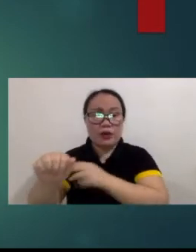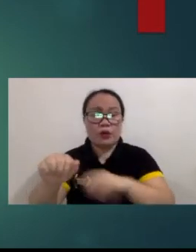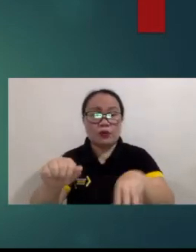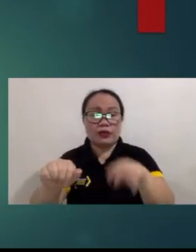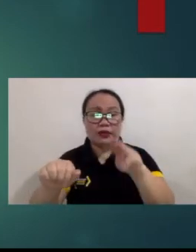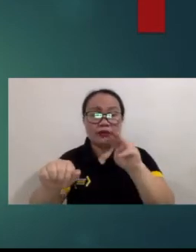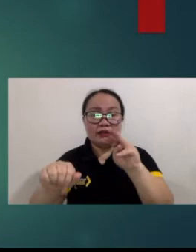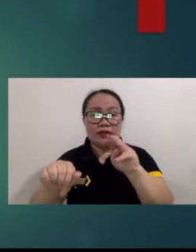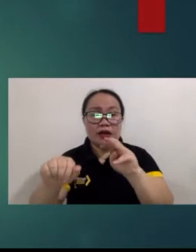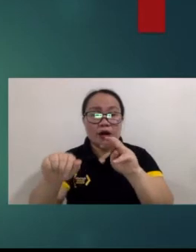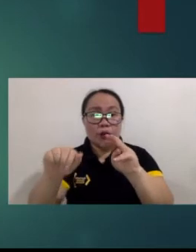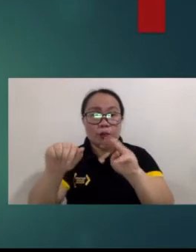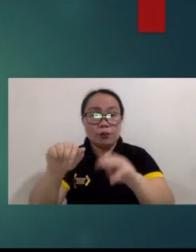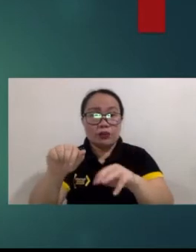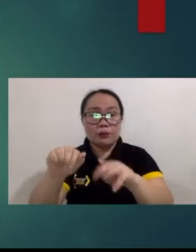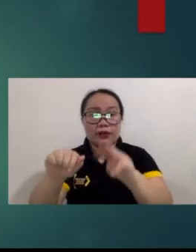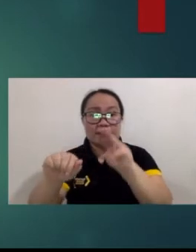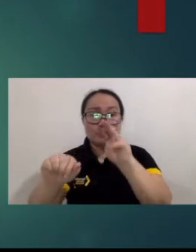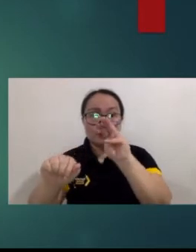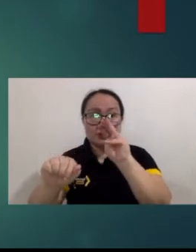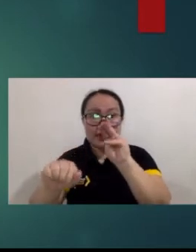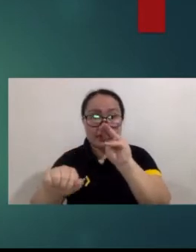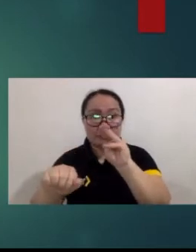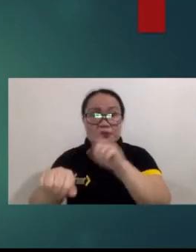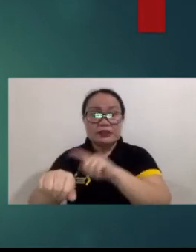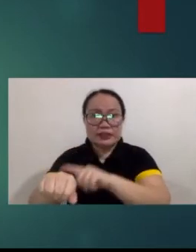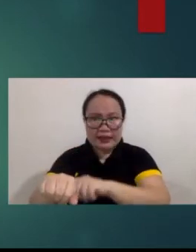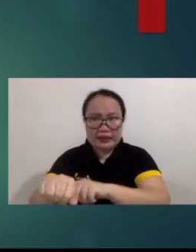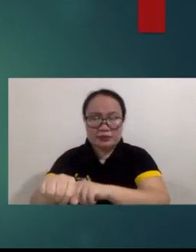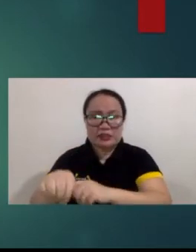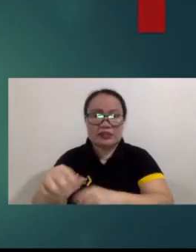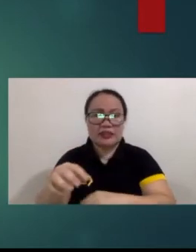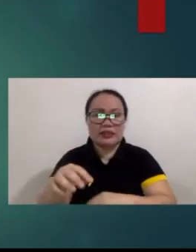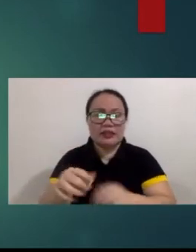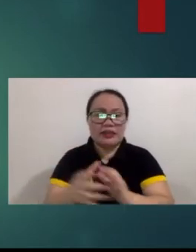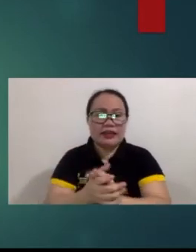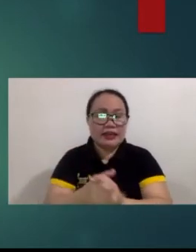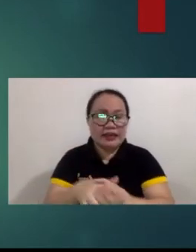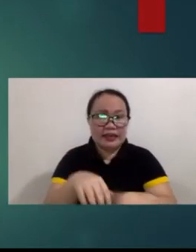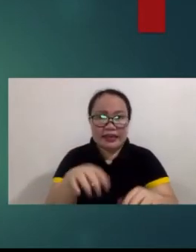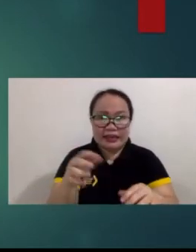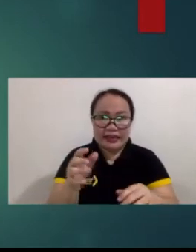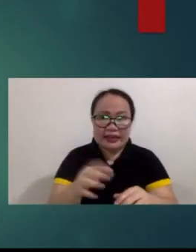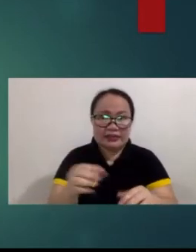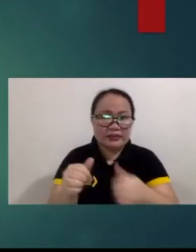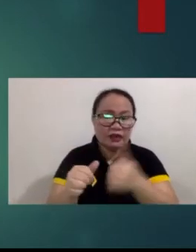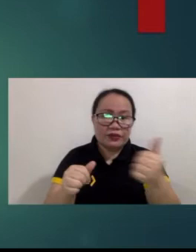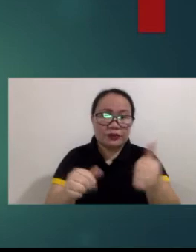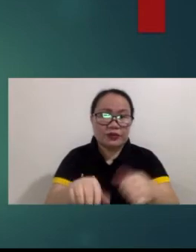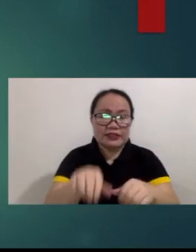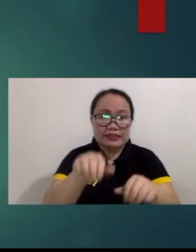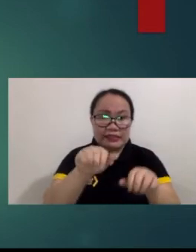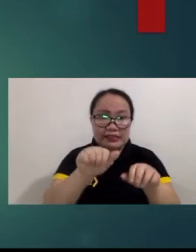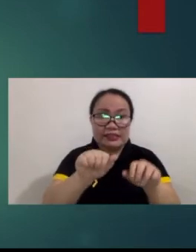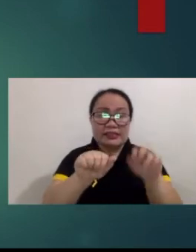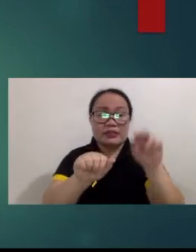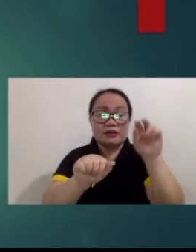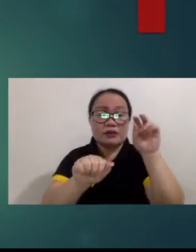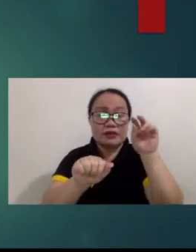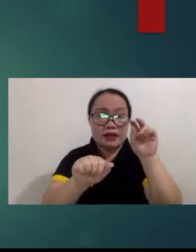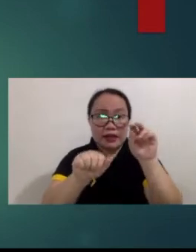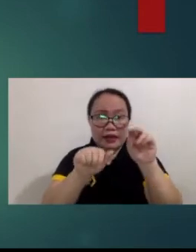power or multiplied to the M times, and the other one